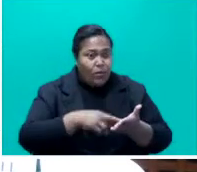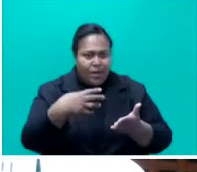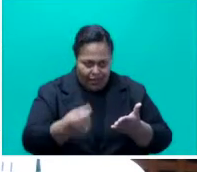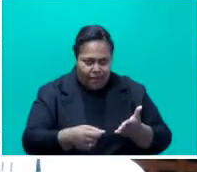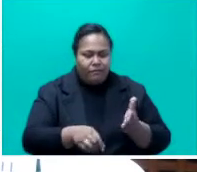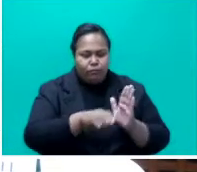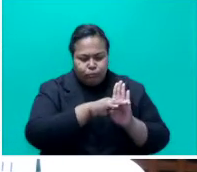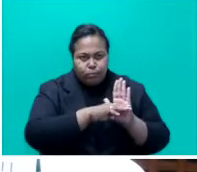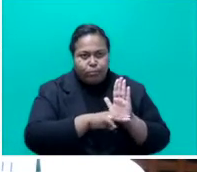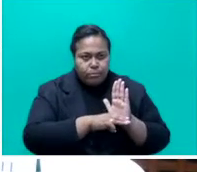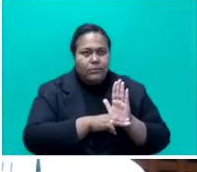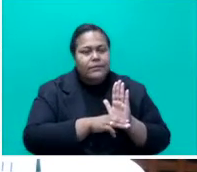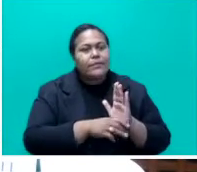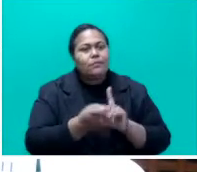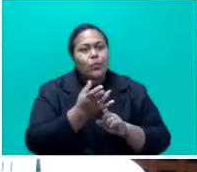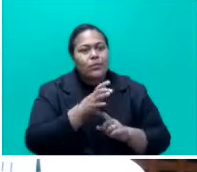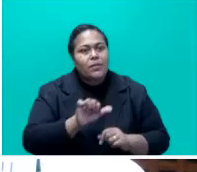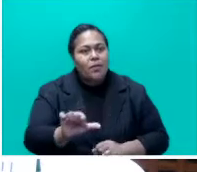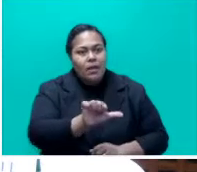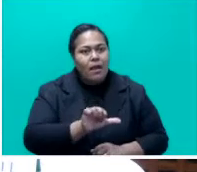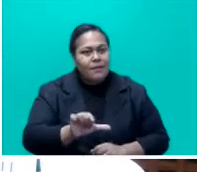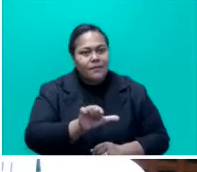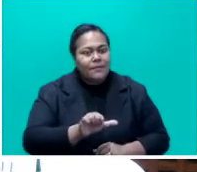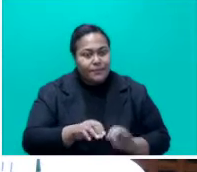Speaker. Let me say that